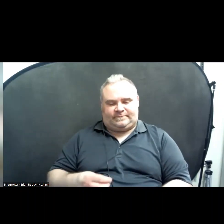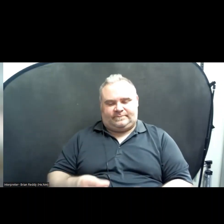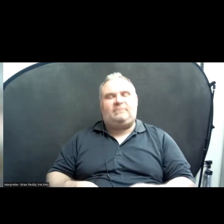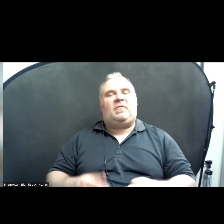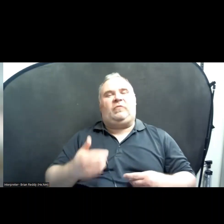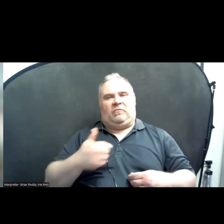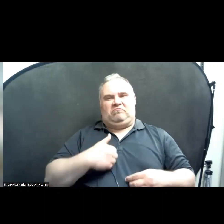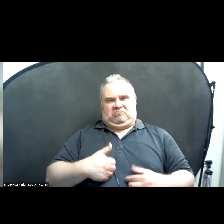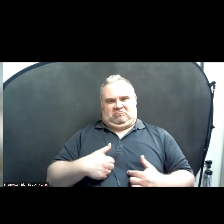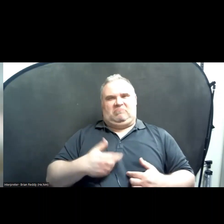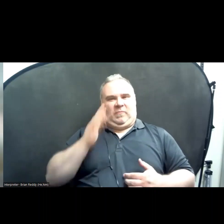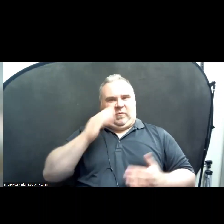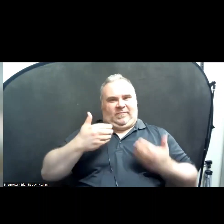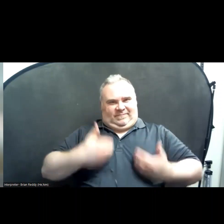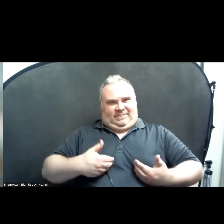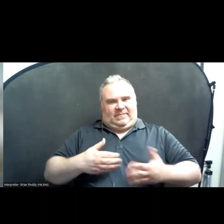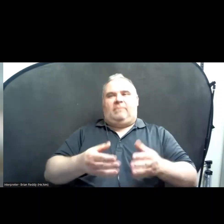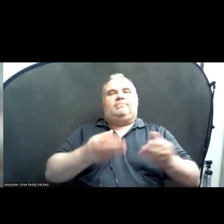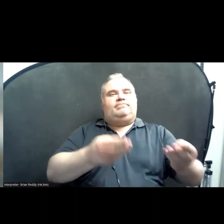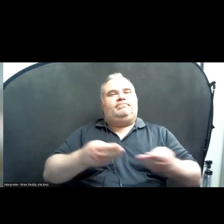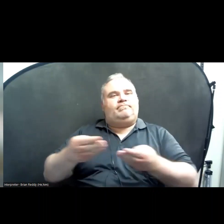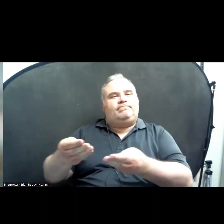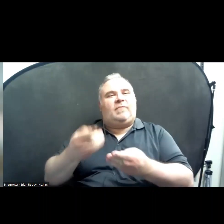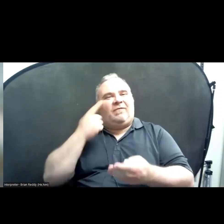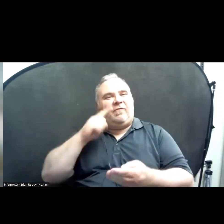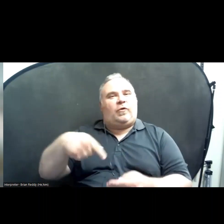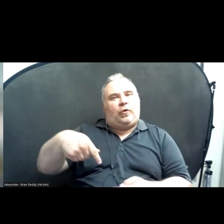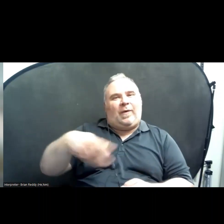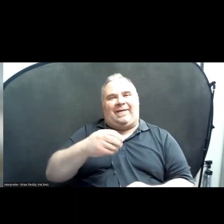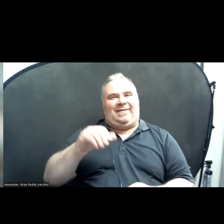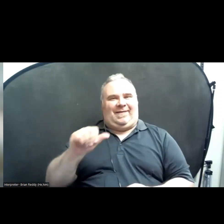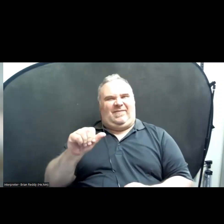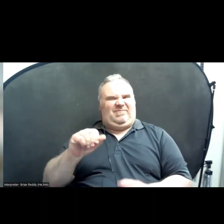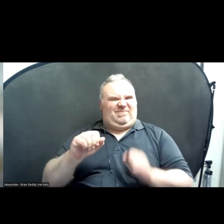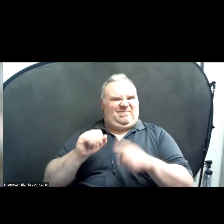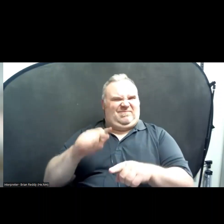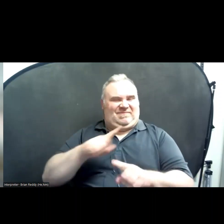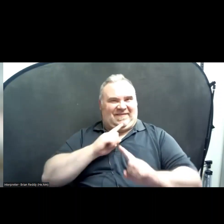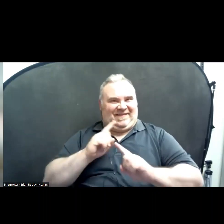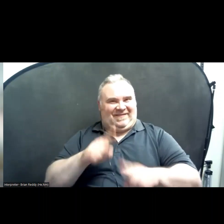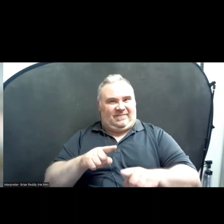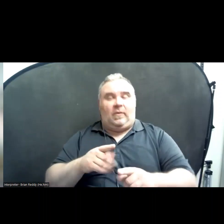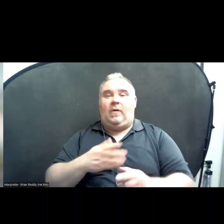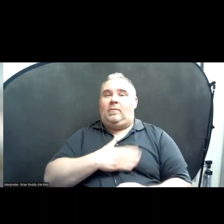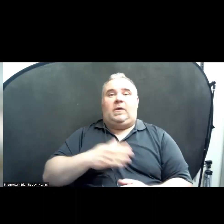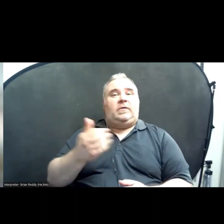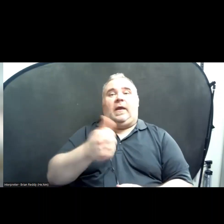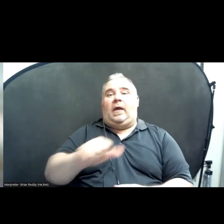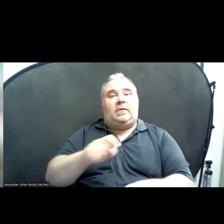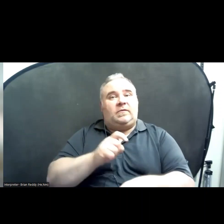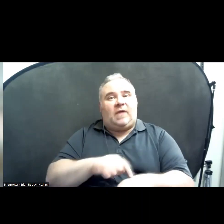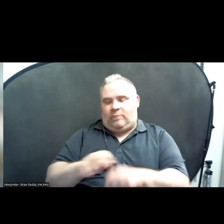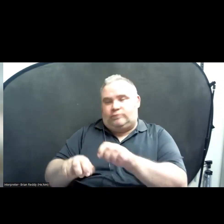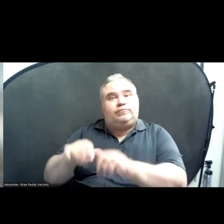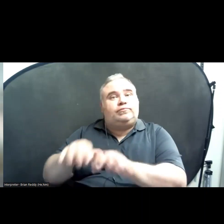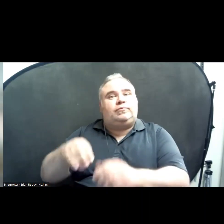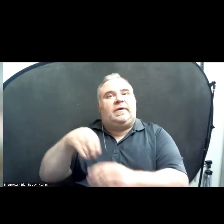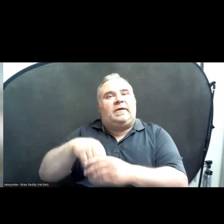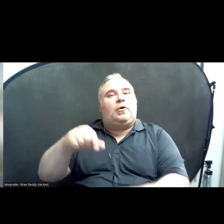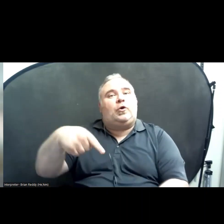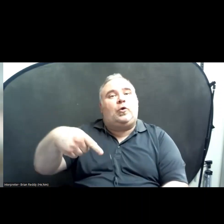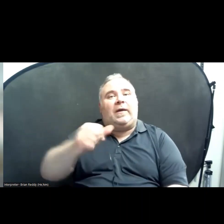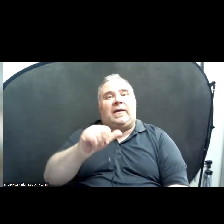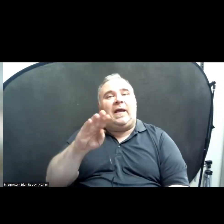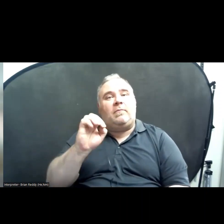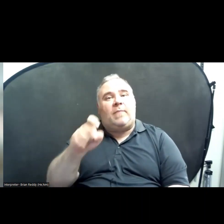facilitator for this session's Q&A segment. Throughout the presentations, please feel free to enter any questions in the Q&A box